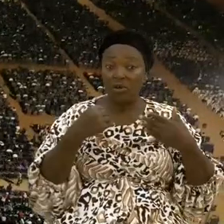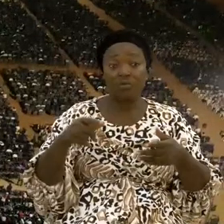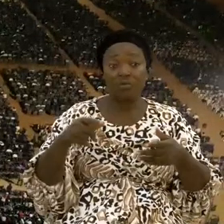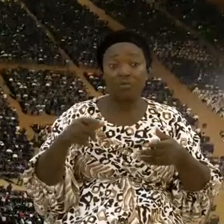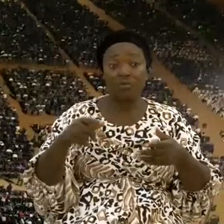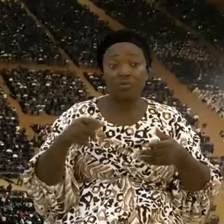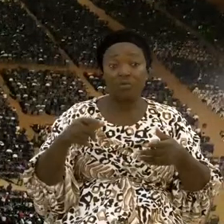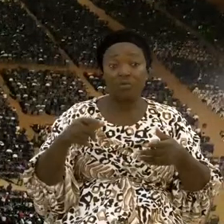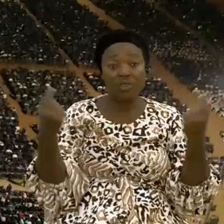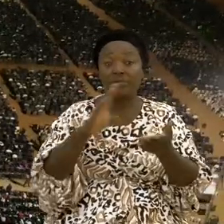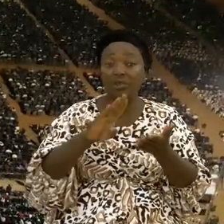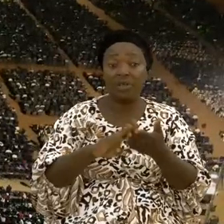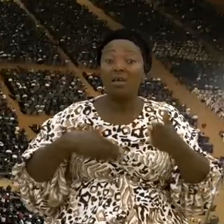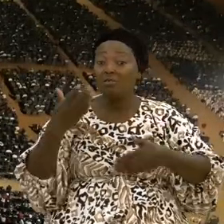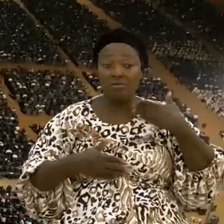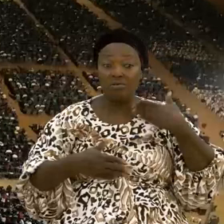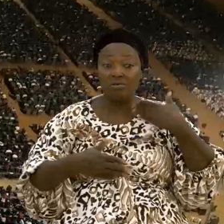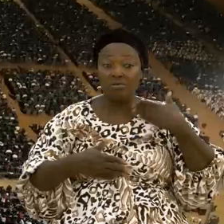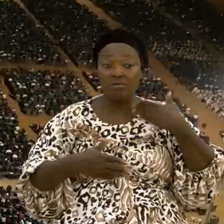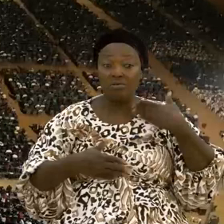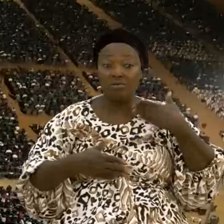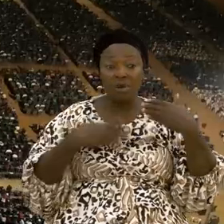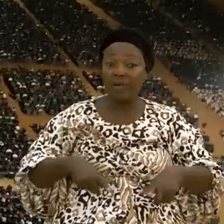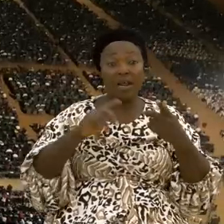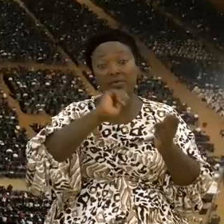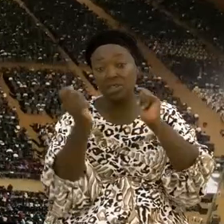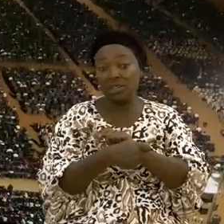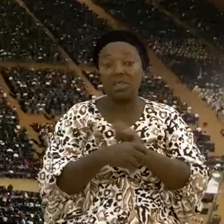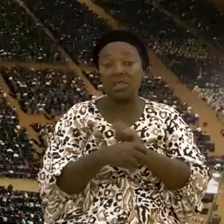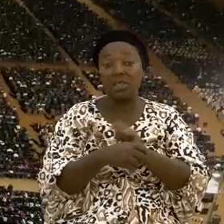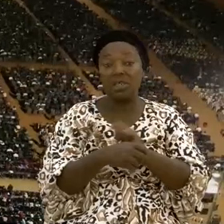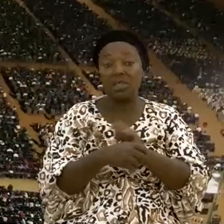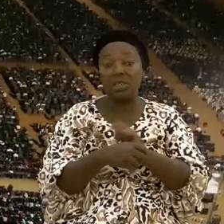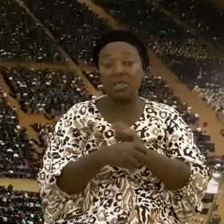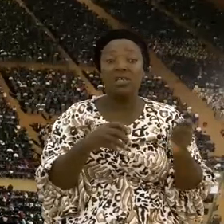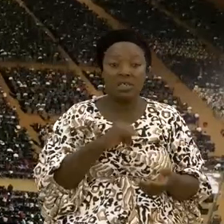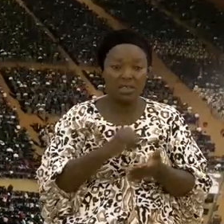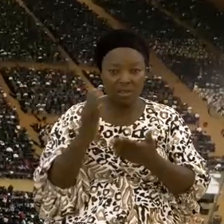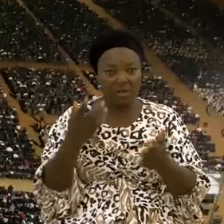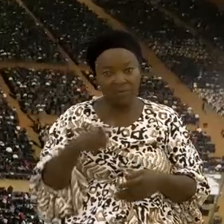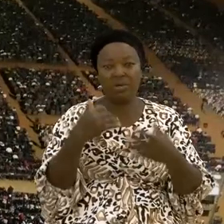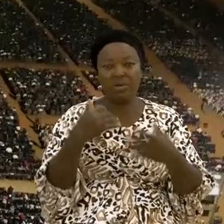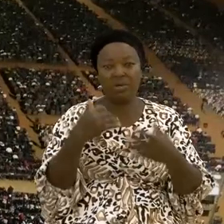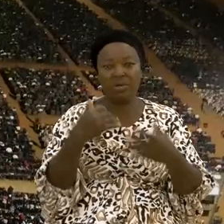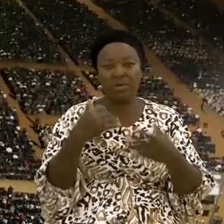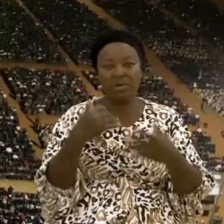forgiven, the joy of life transformed is available for you now. This is